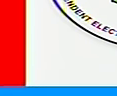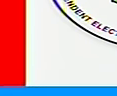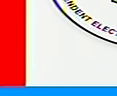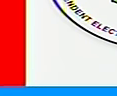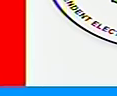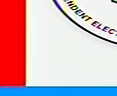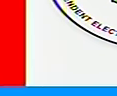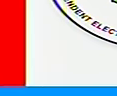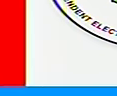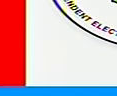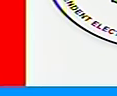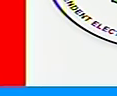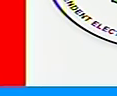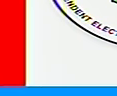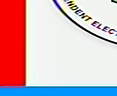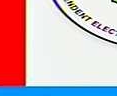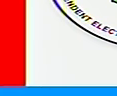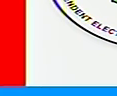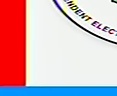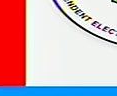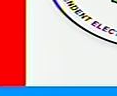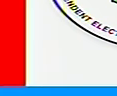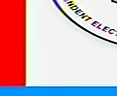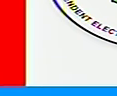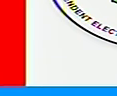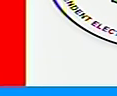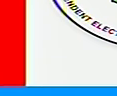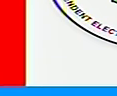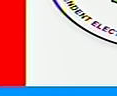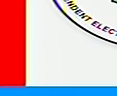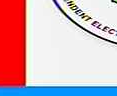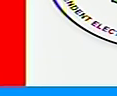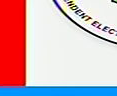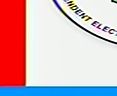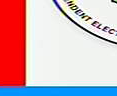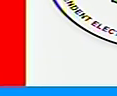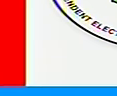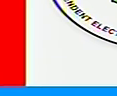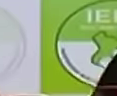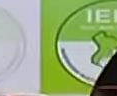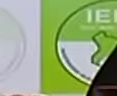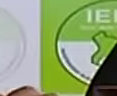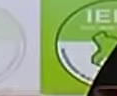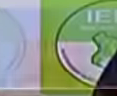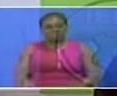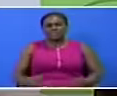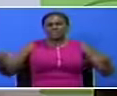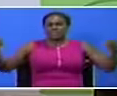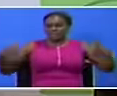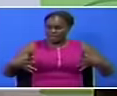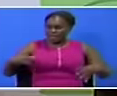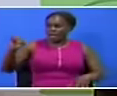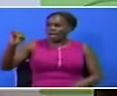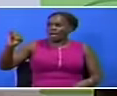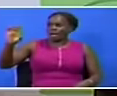any political party that is causing jitters among the 12 independent presidential candidates. Clearly, IEBC